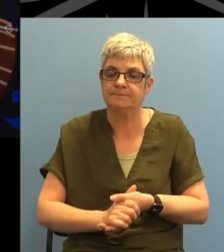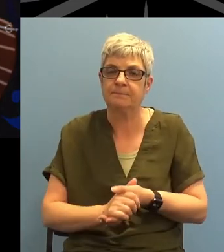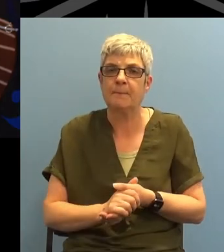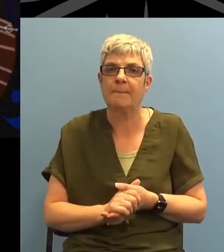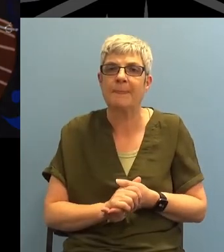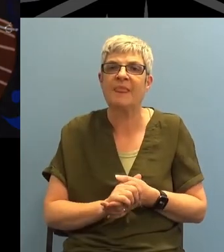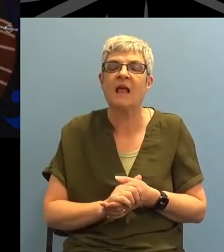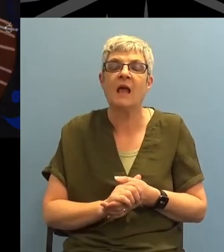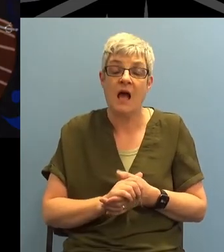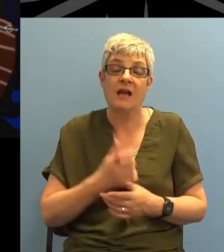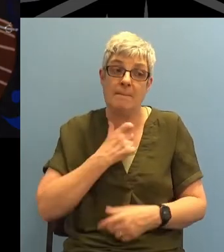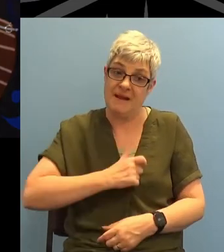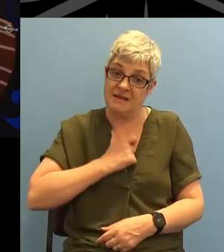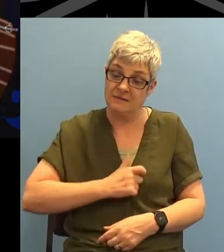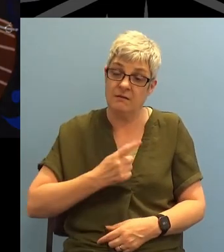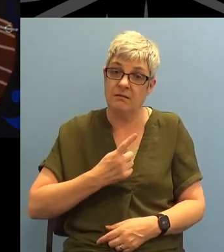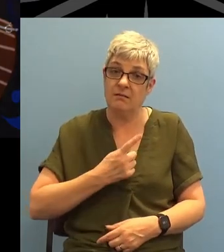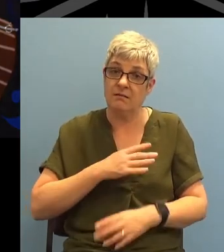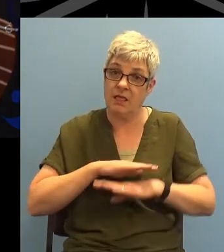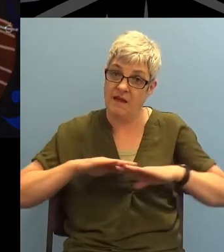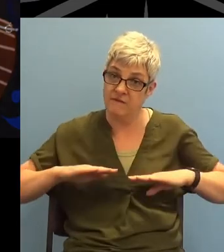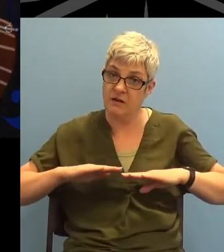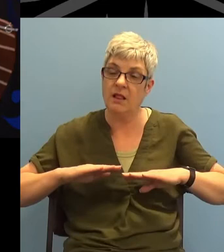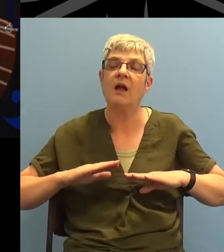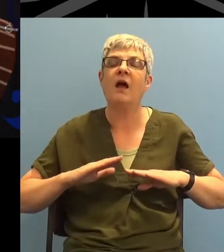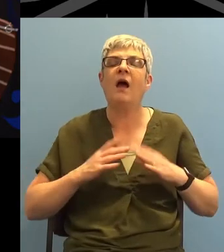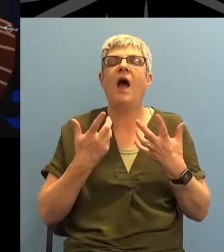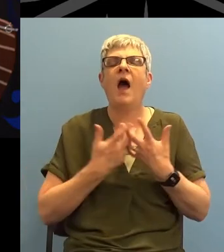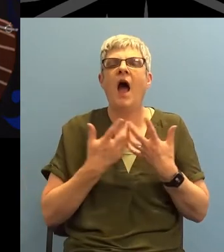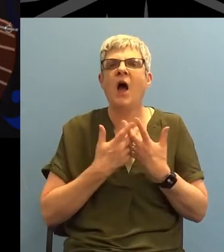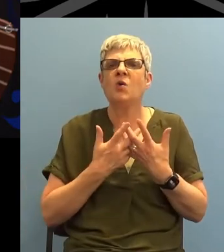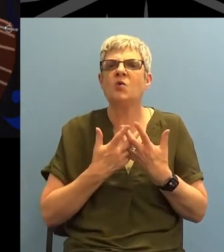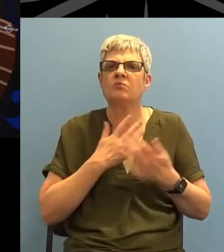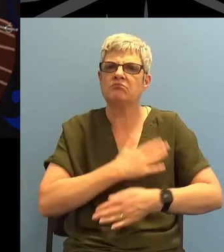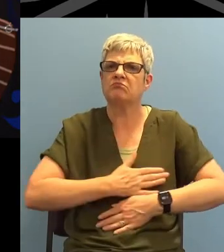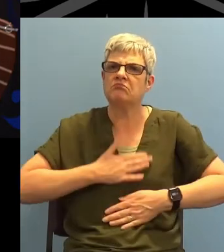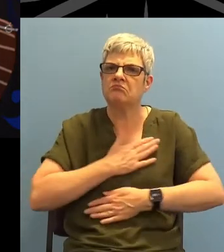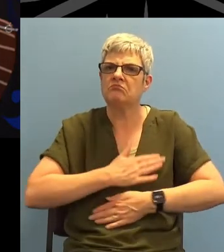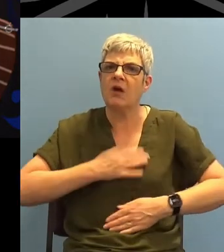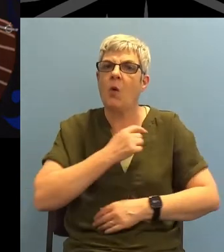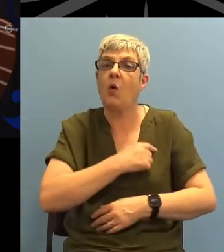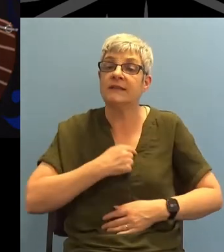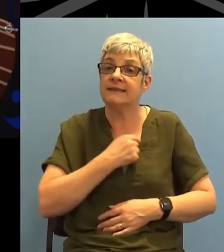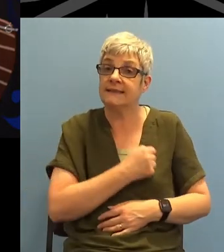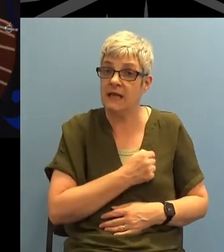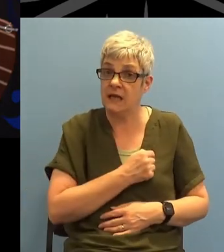And at a more personal level, how does emotional honesty